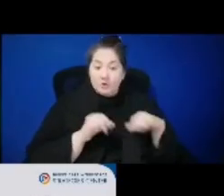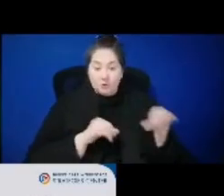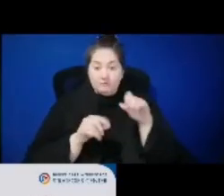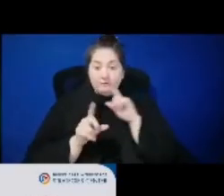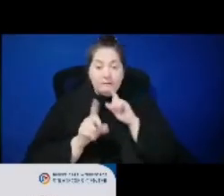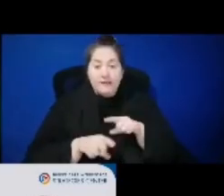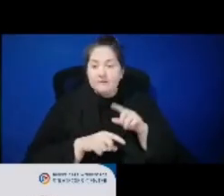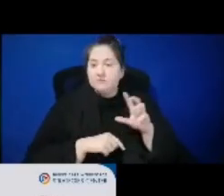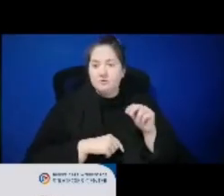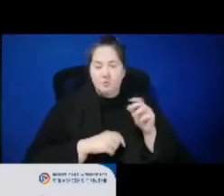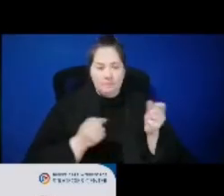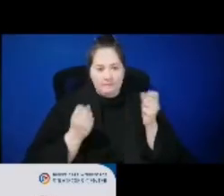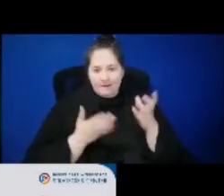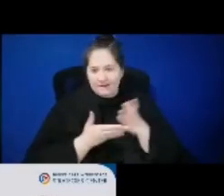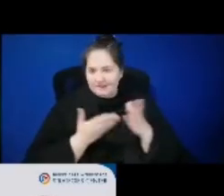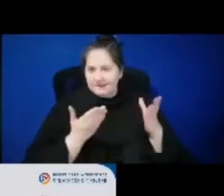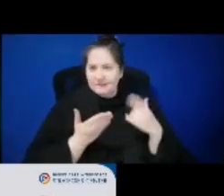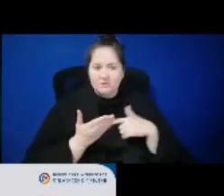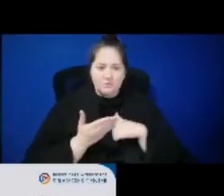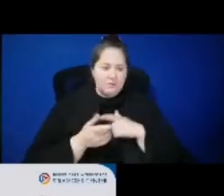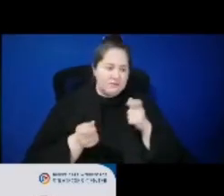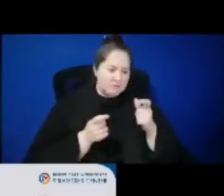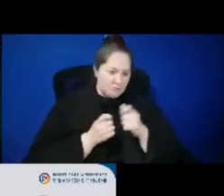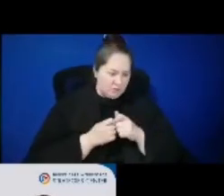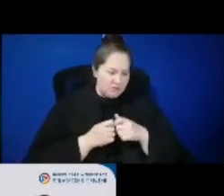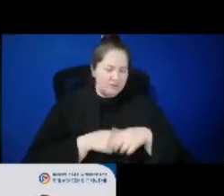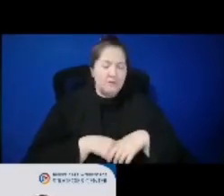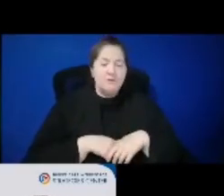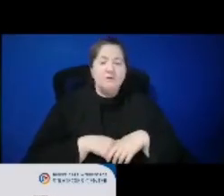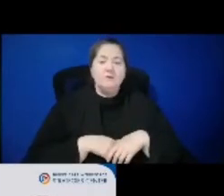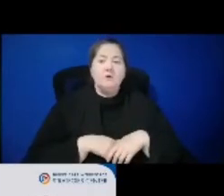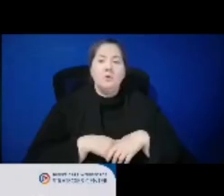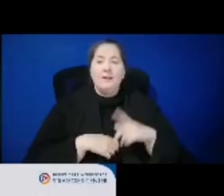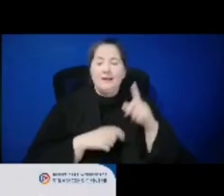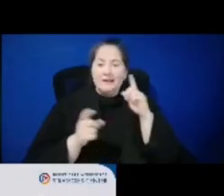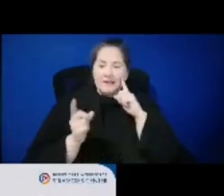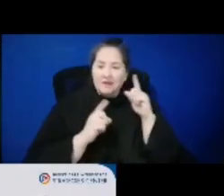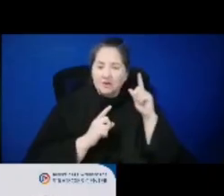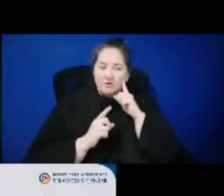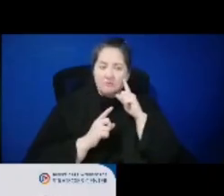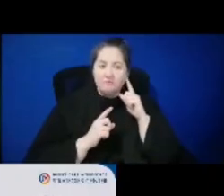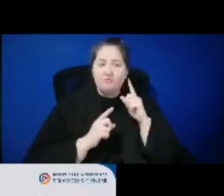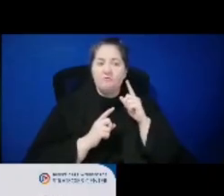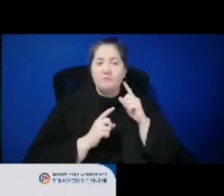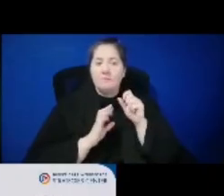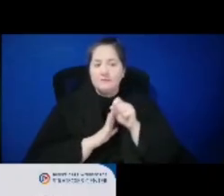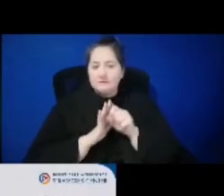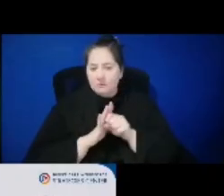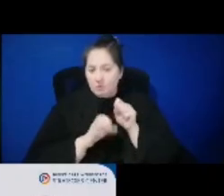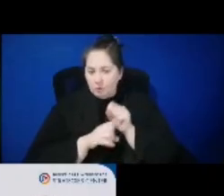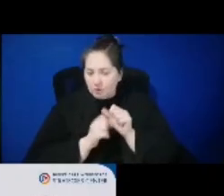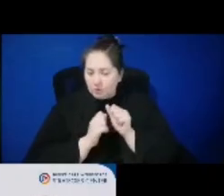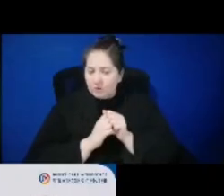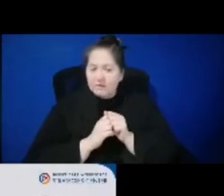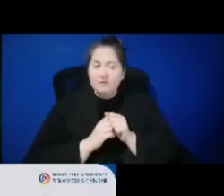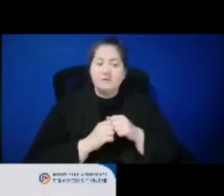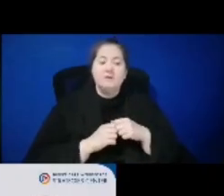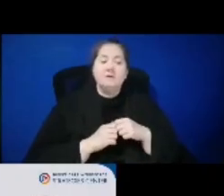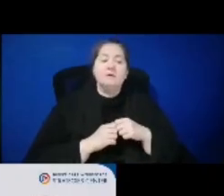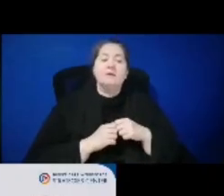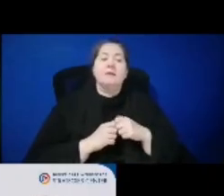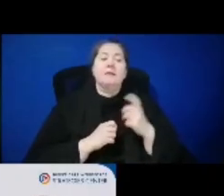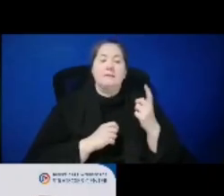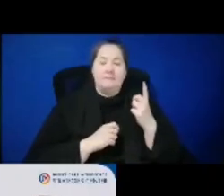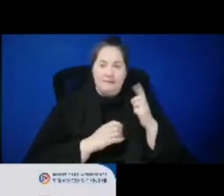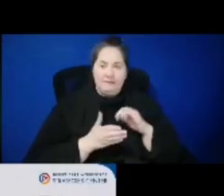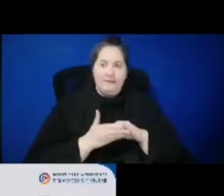answer, along with so many things that we deal with in our field. What I do hear from the states that we work with and some from our partners is that this is something